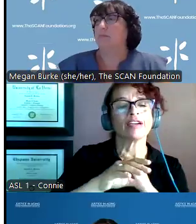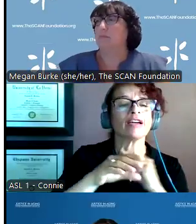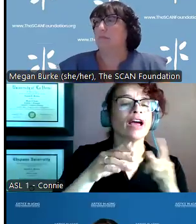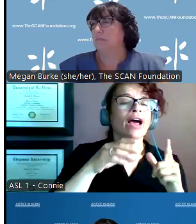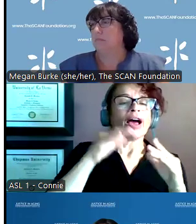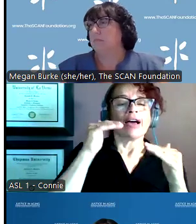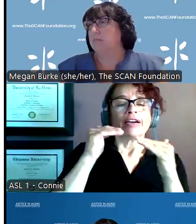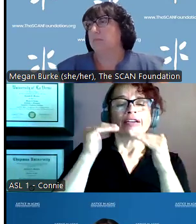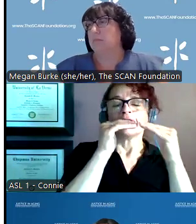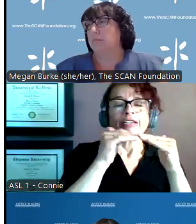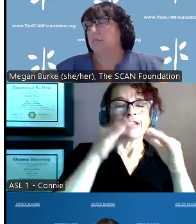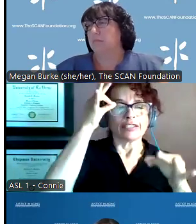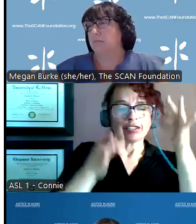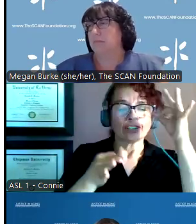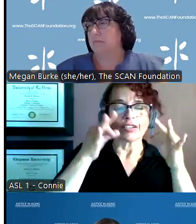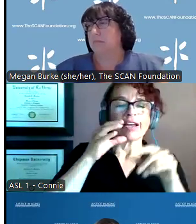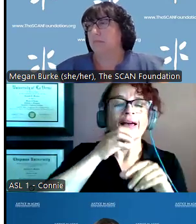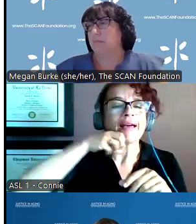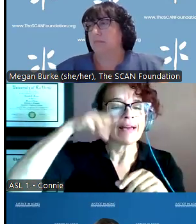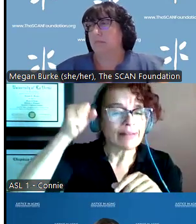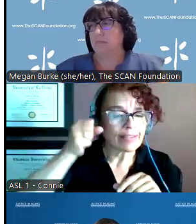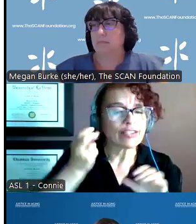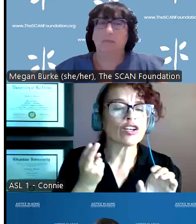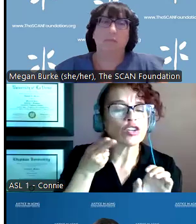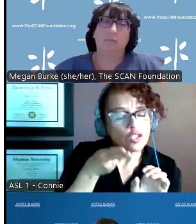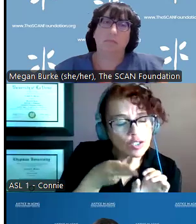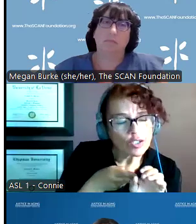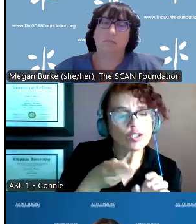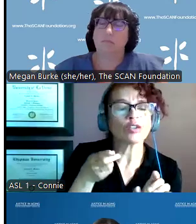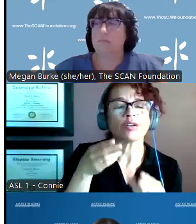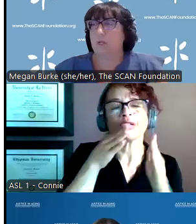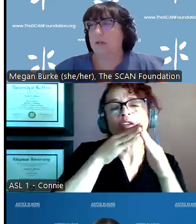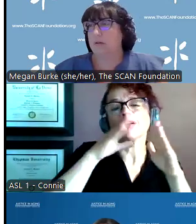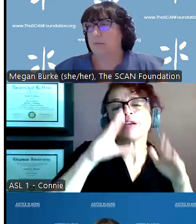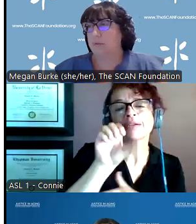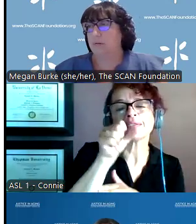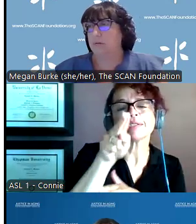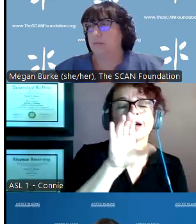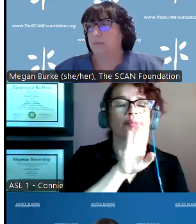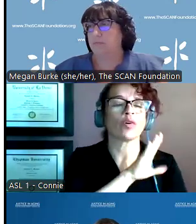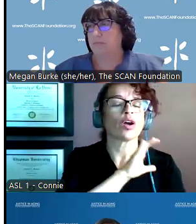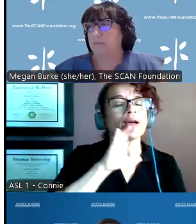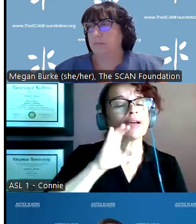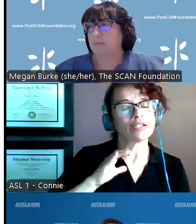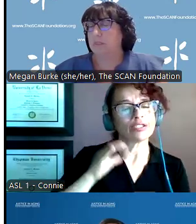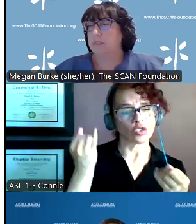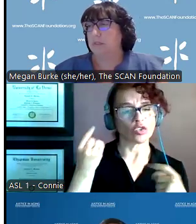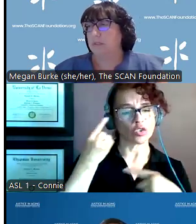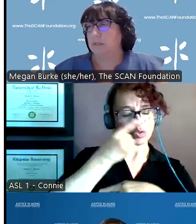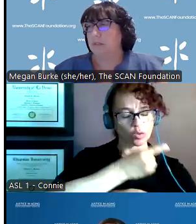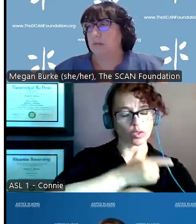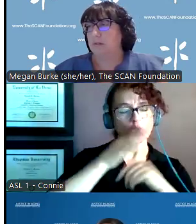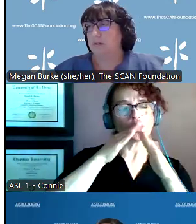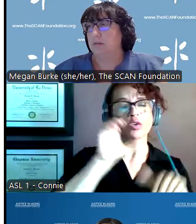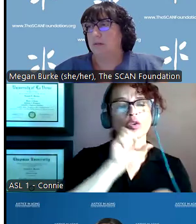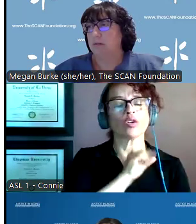Aging, and just recently joined DACLAC as co-chair of the Housing Subcommittee. So today, the Housing Subcommittee